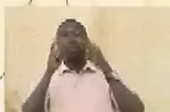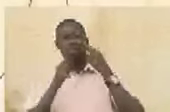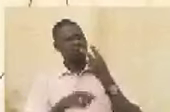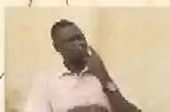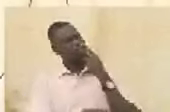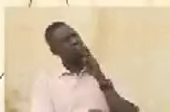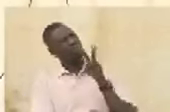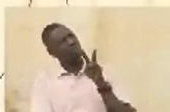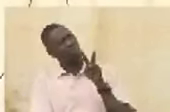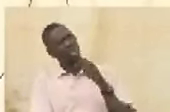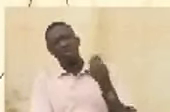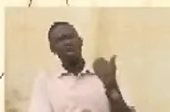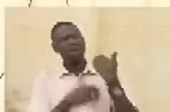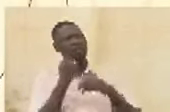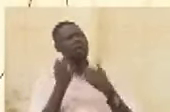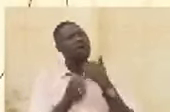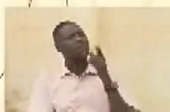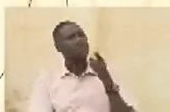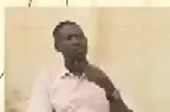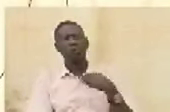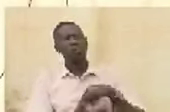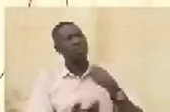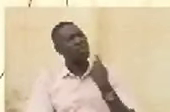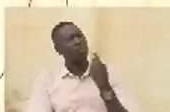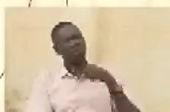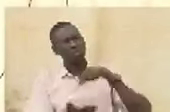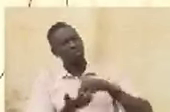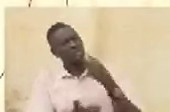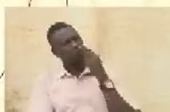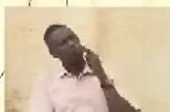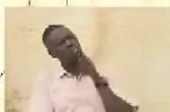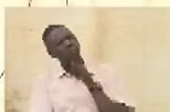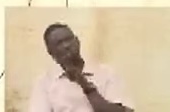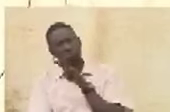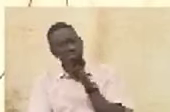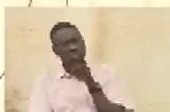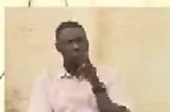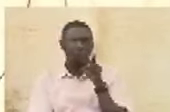surprised that he didn't ask them, he just stood and looked at them.